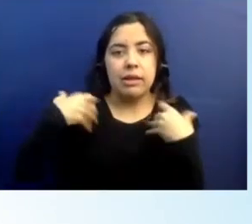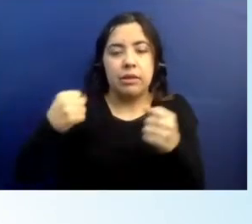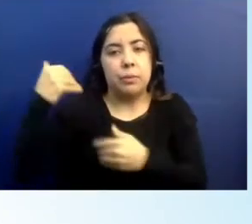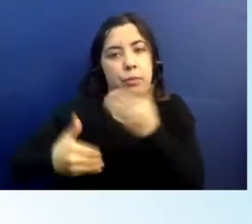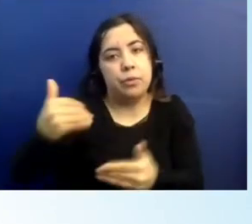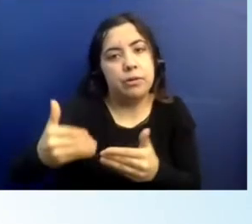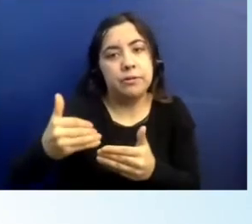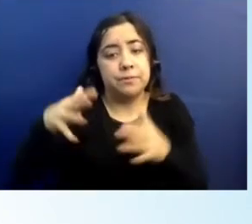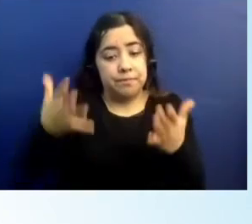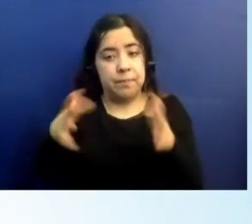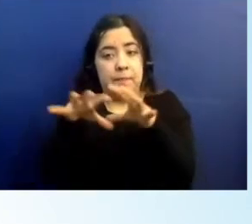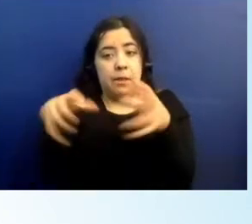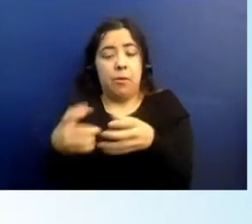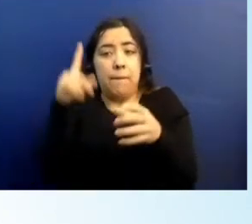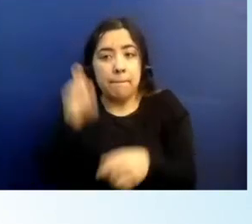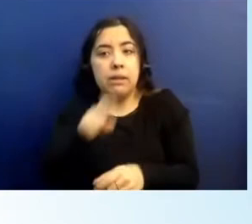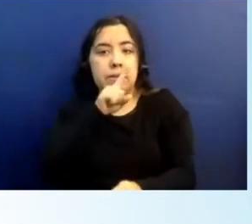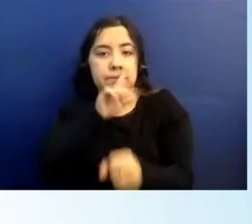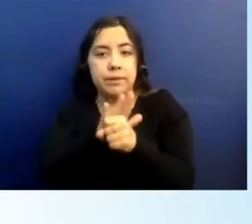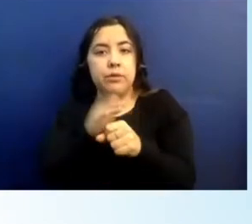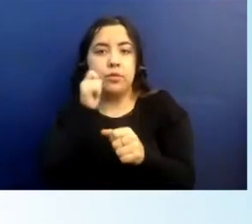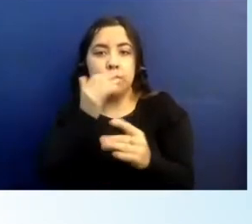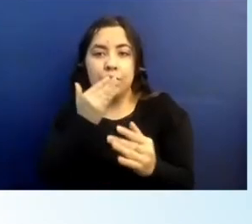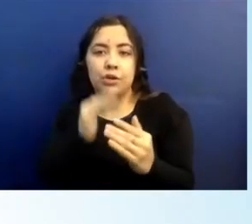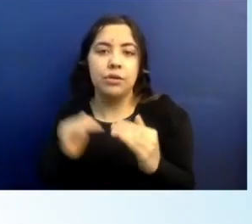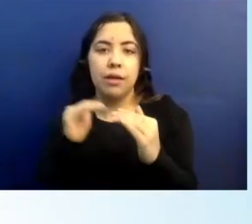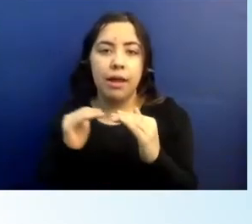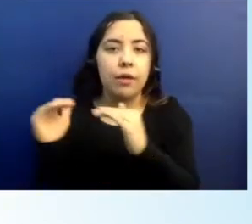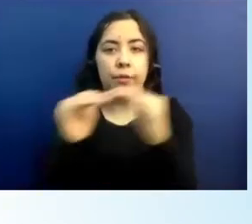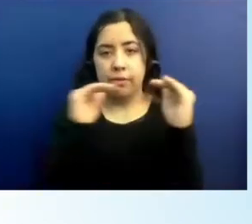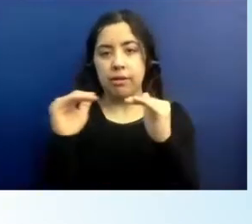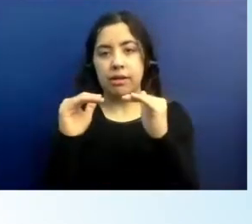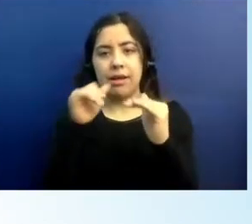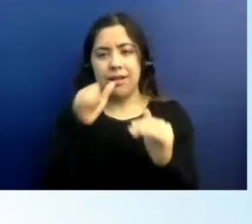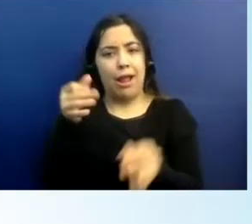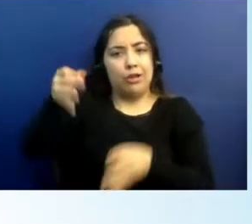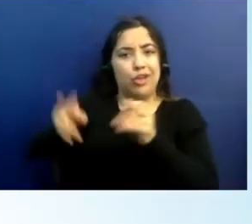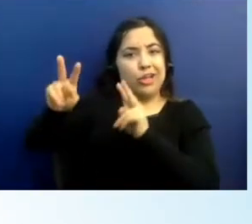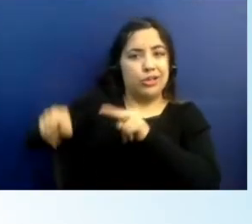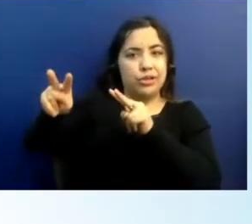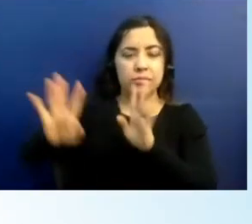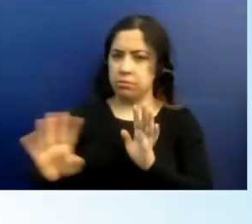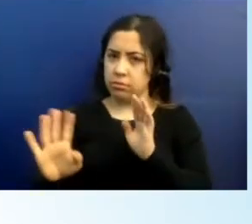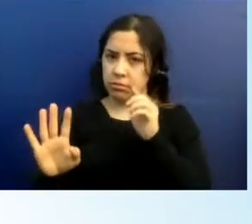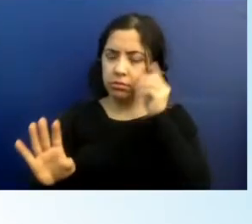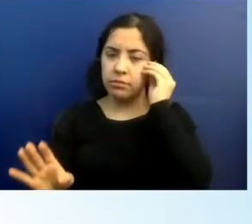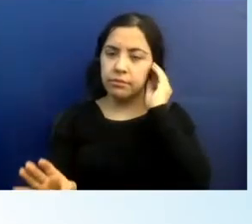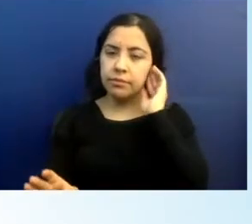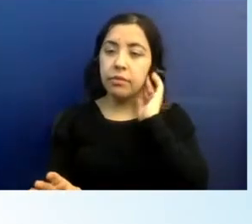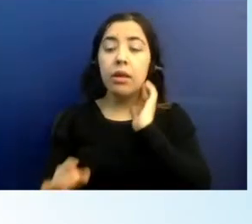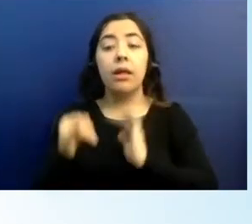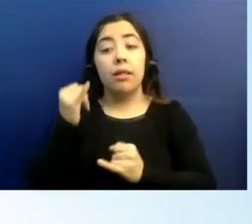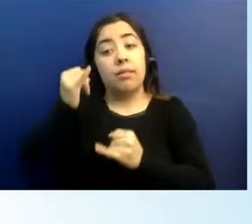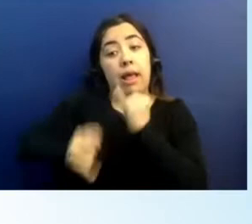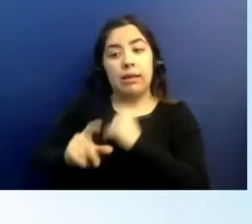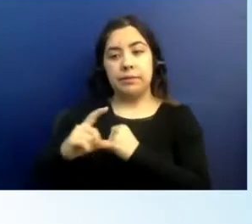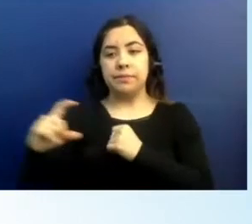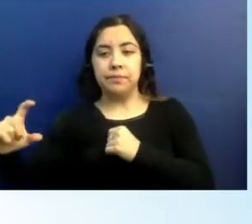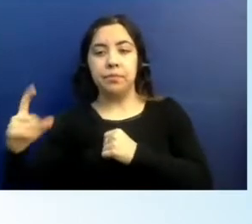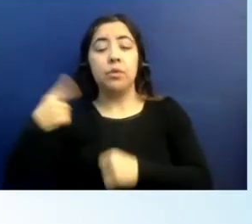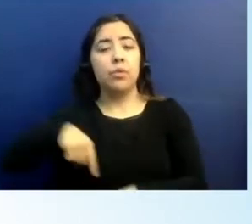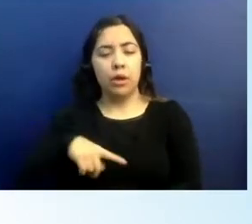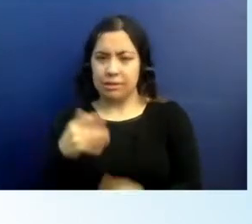be committed to racial equity and do so without judgment. Last, we are still one city, one